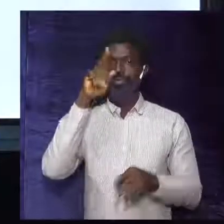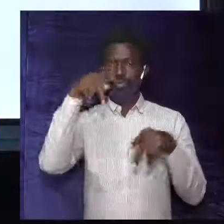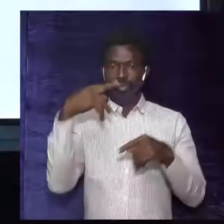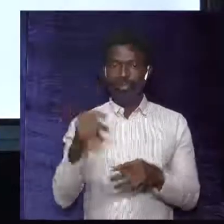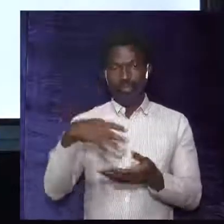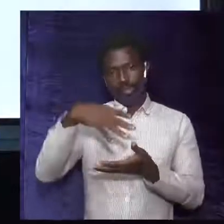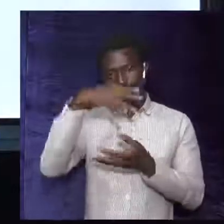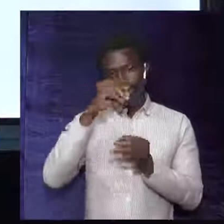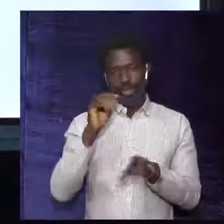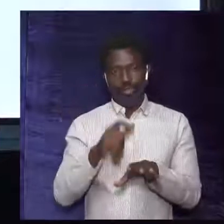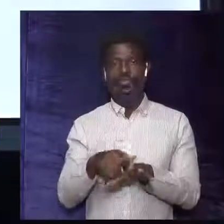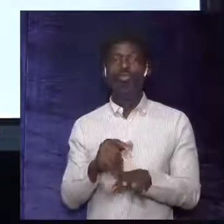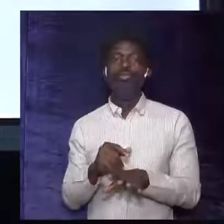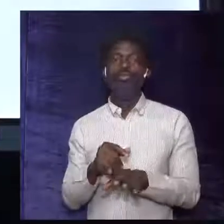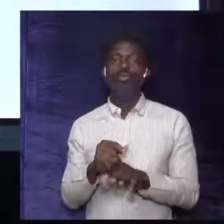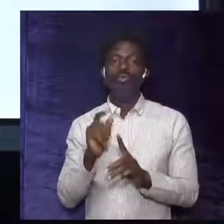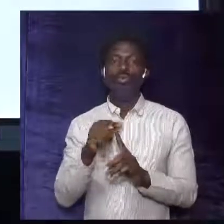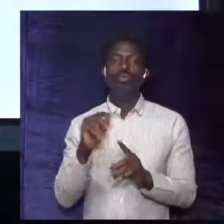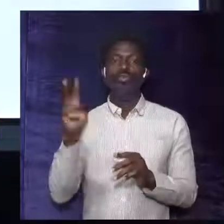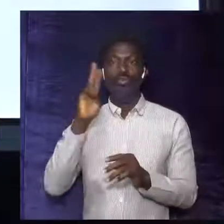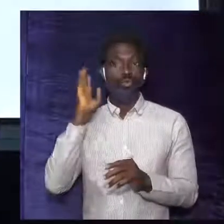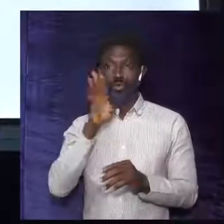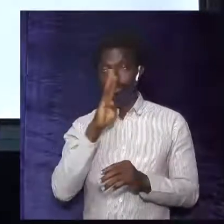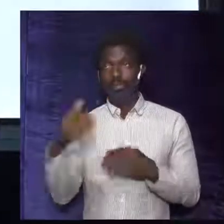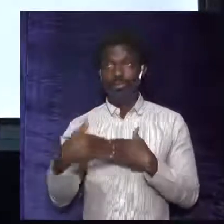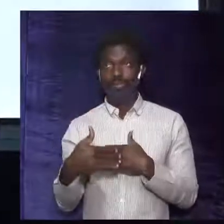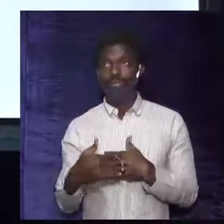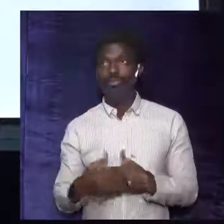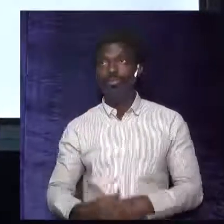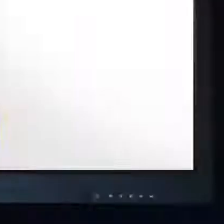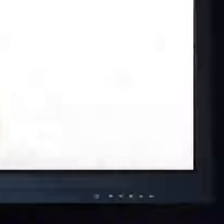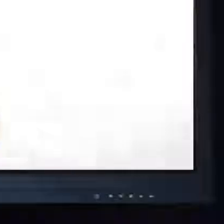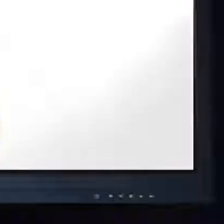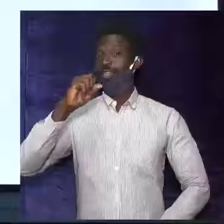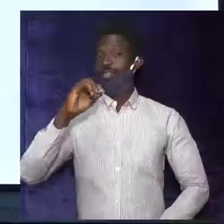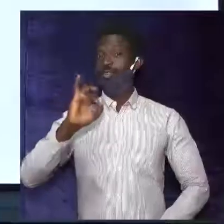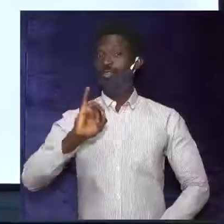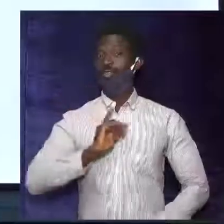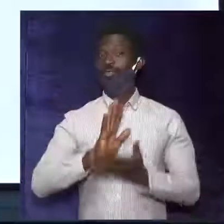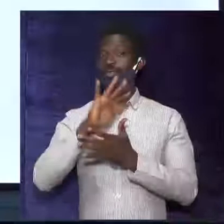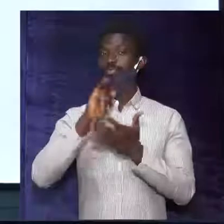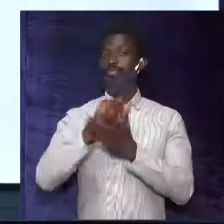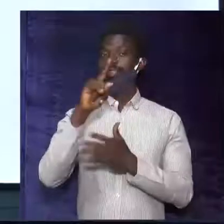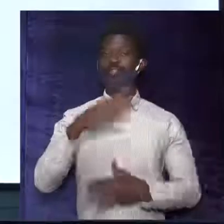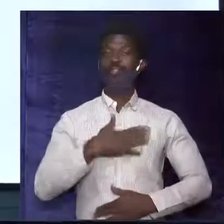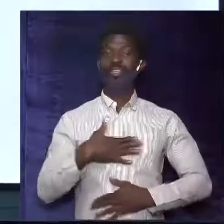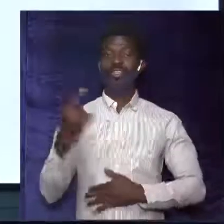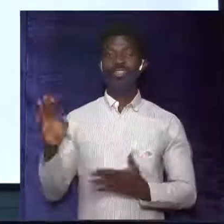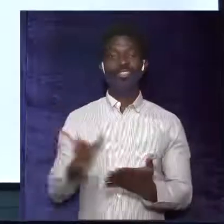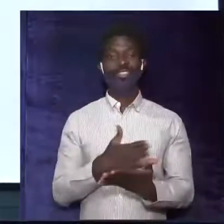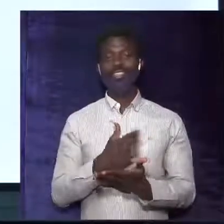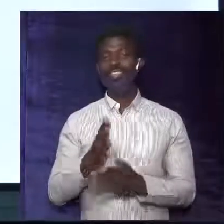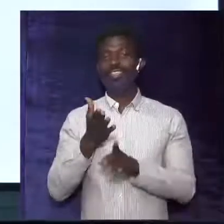learning points, and Uncle Abadio will be back to go on with the lesson. So I believe that you enjoy the